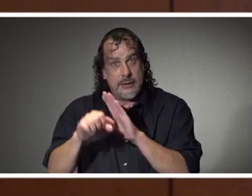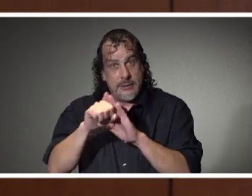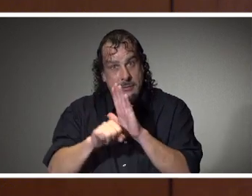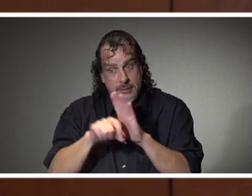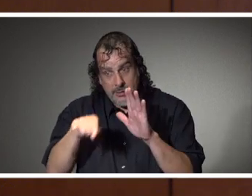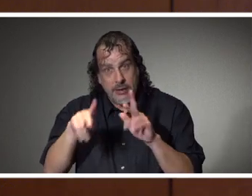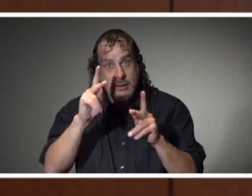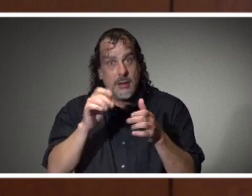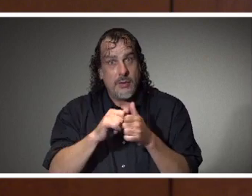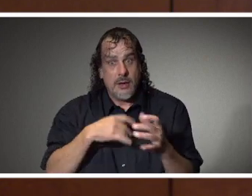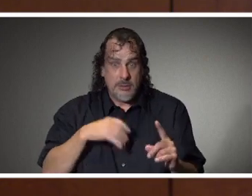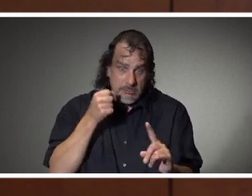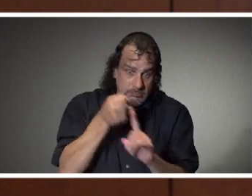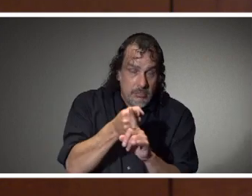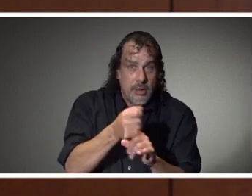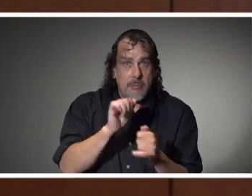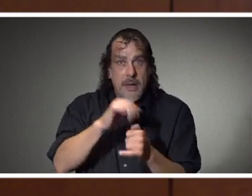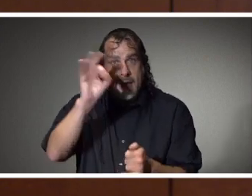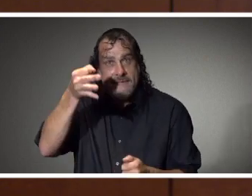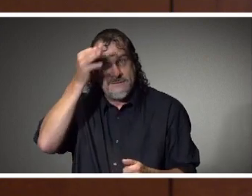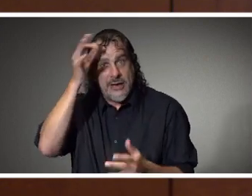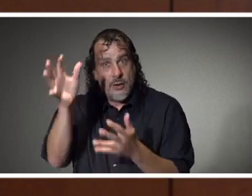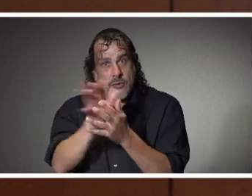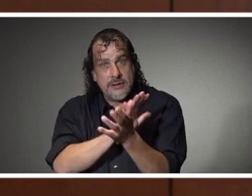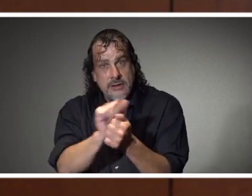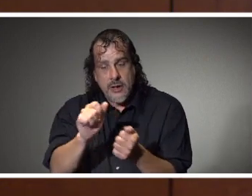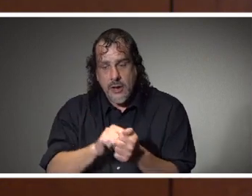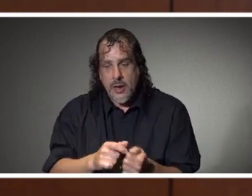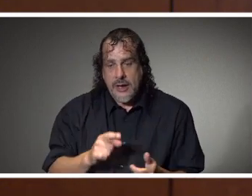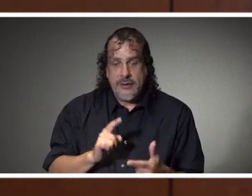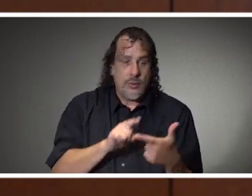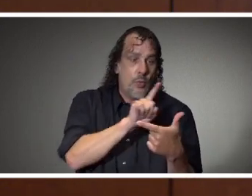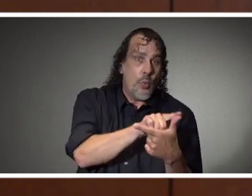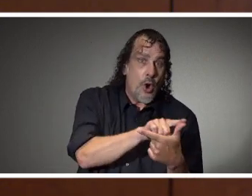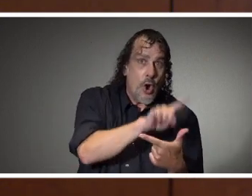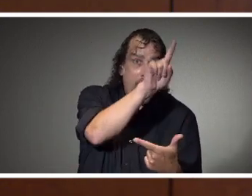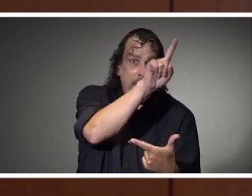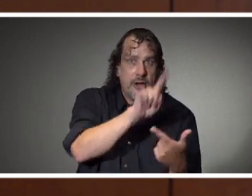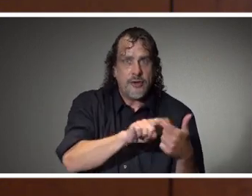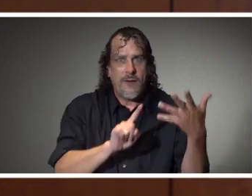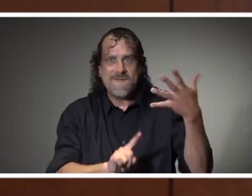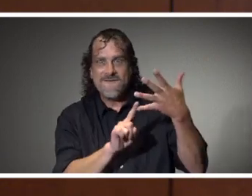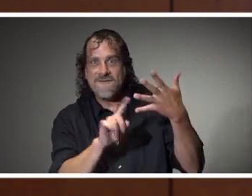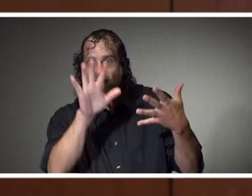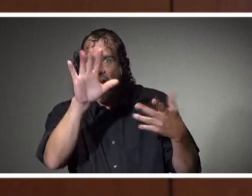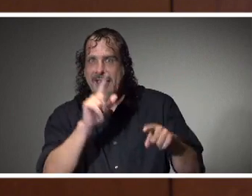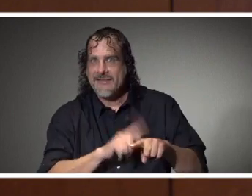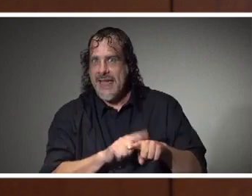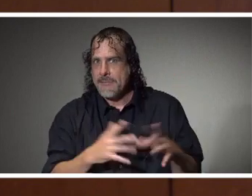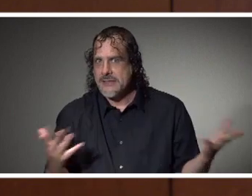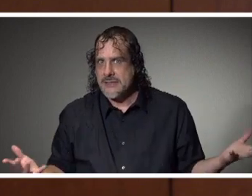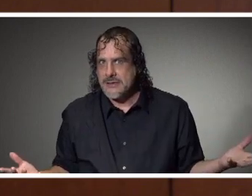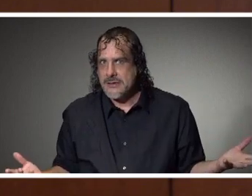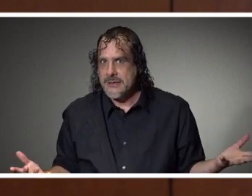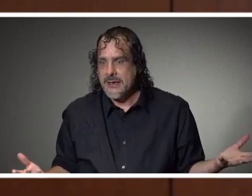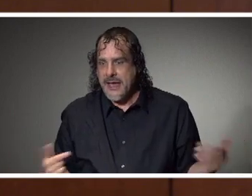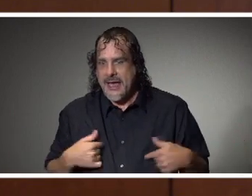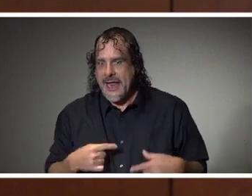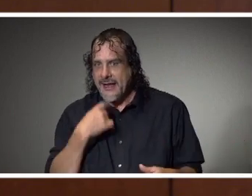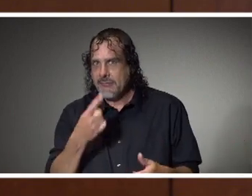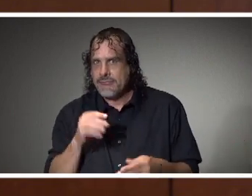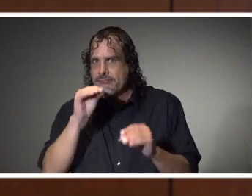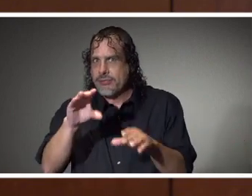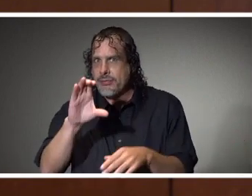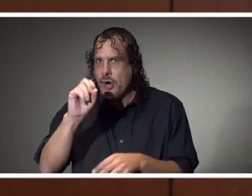been affected by a federal disaster either 1 to 5 times over the last 18 months. And I didn't even throw COVID in there. So if you